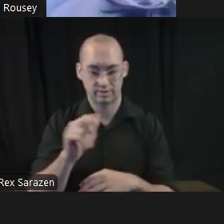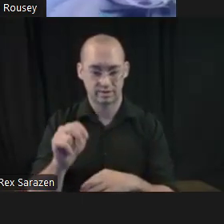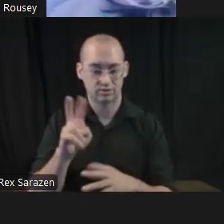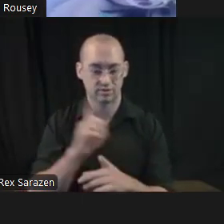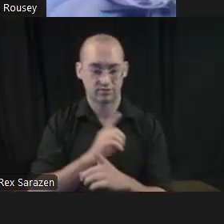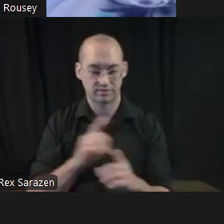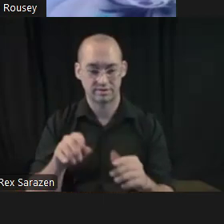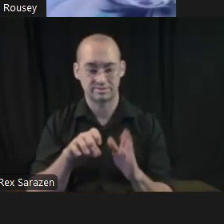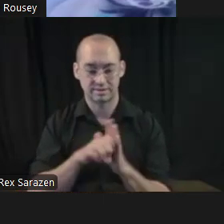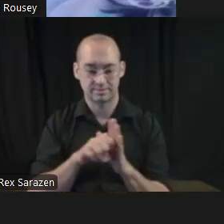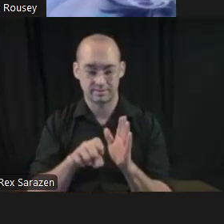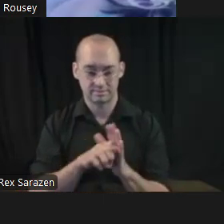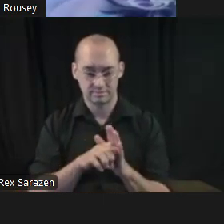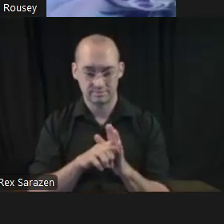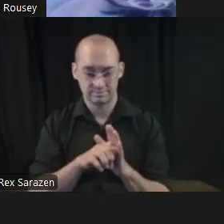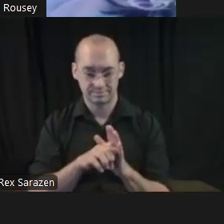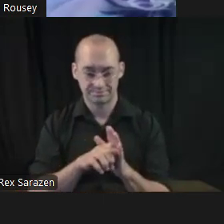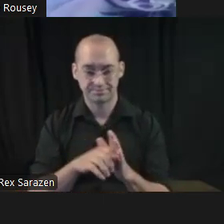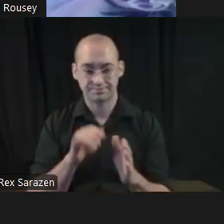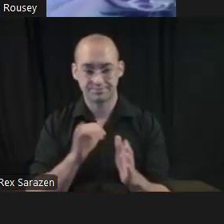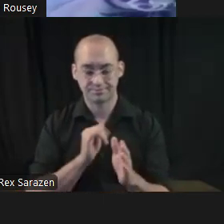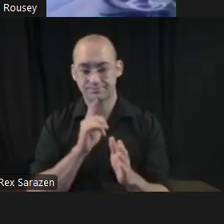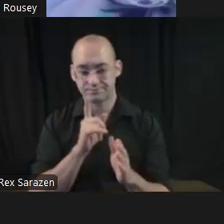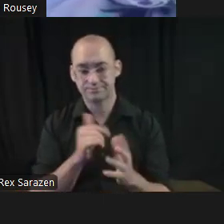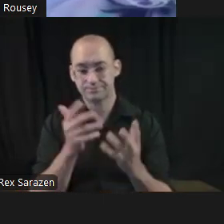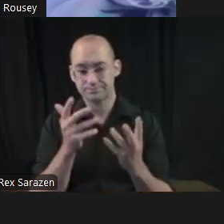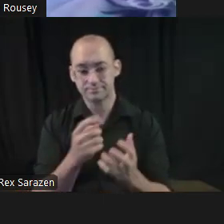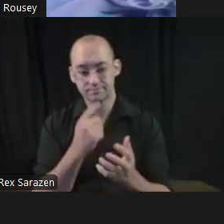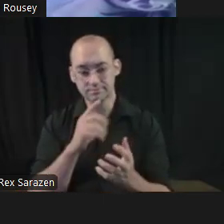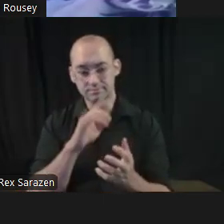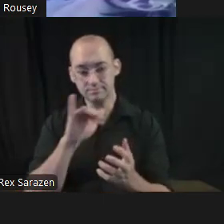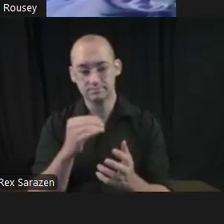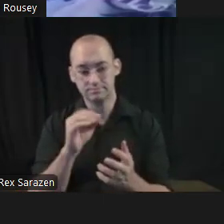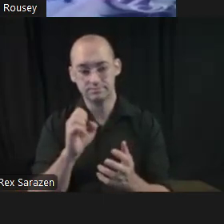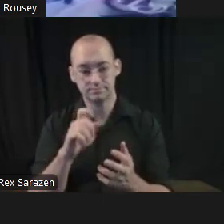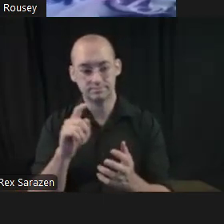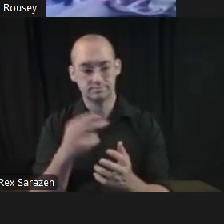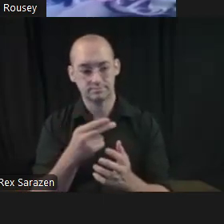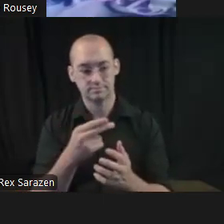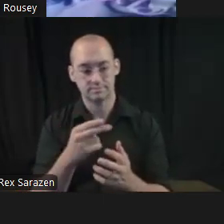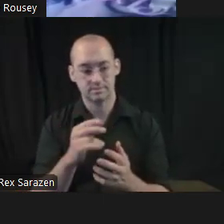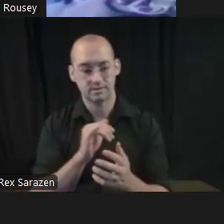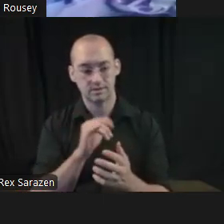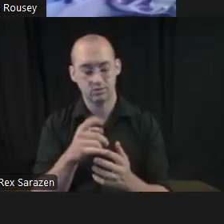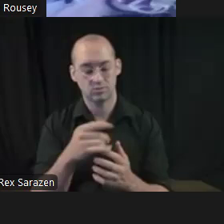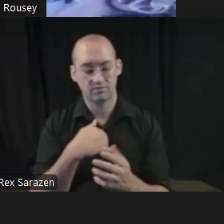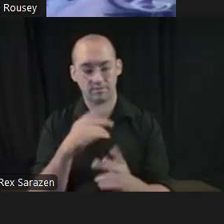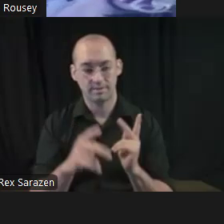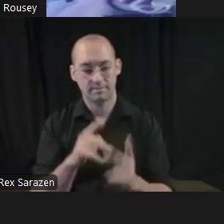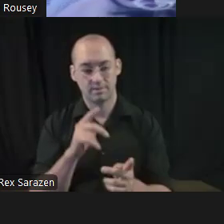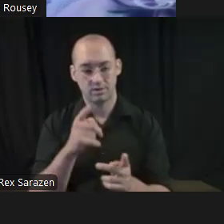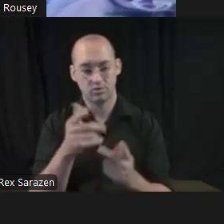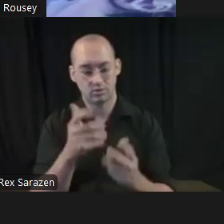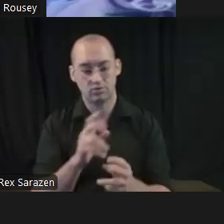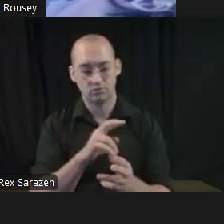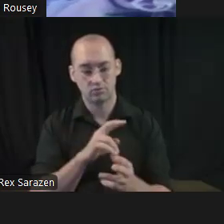today. And so I really wanted to say, Joseph, and I know that you have people that you have to report